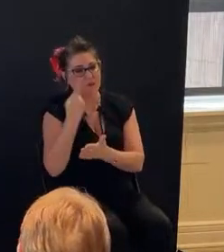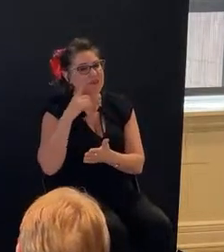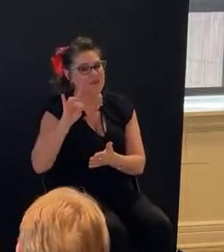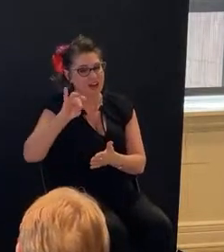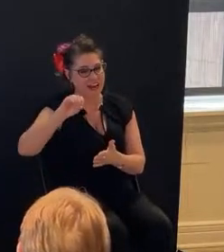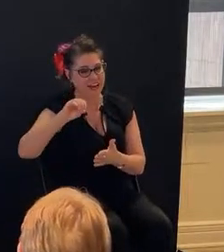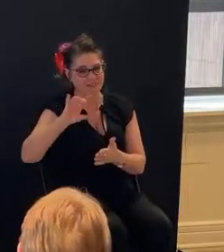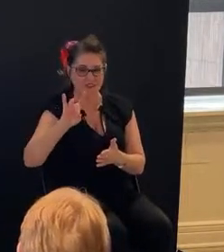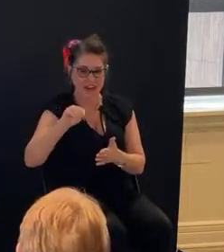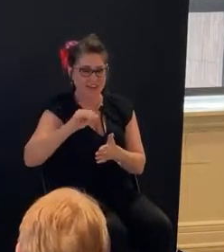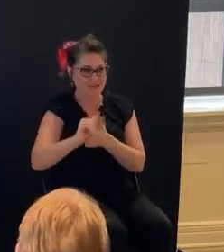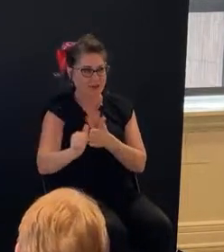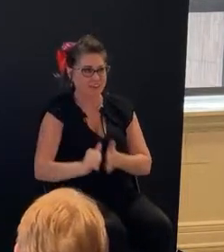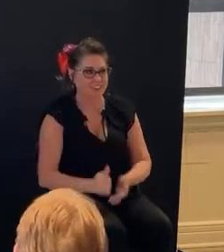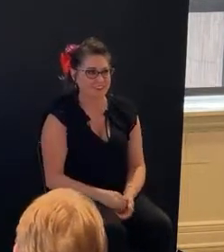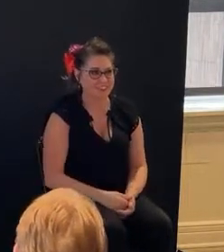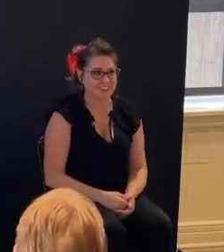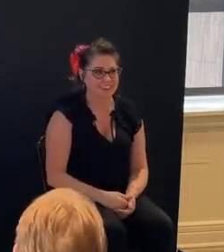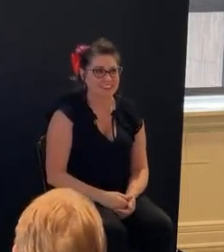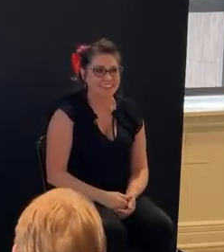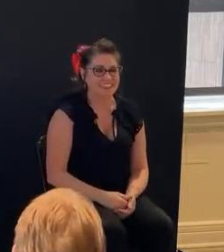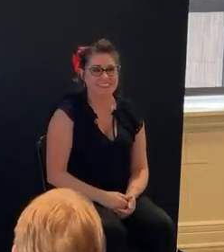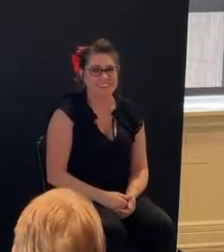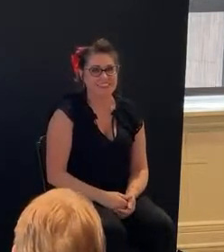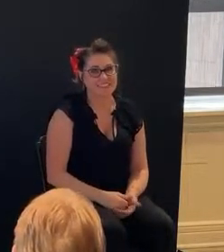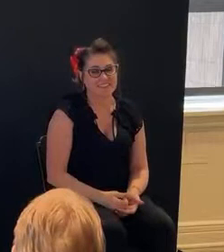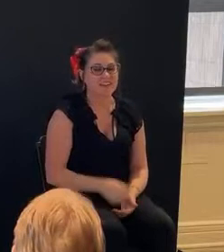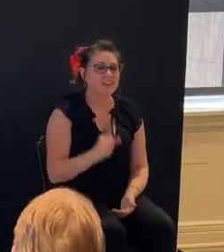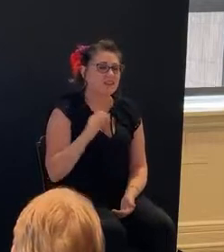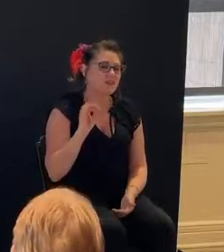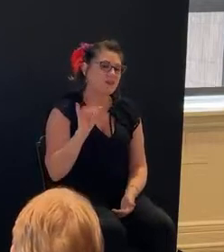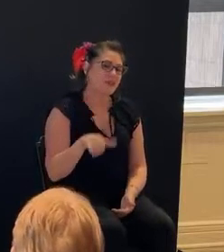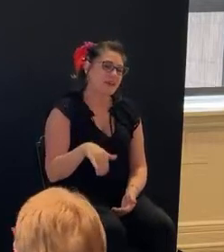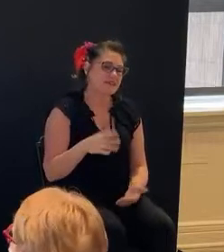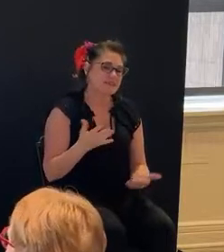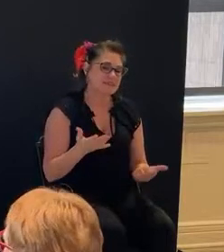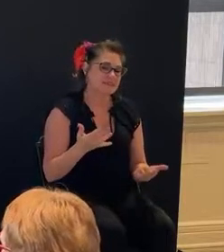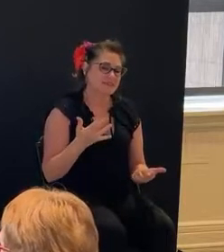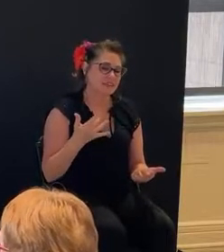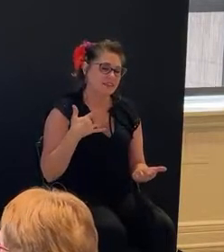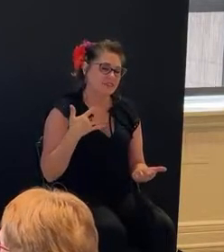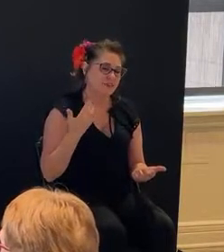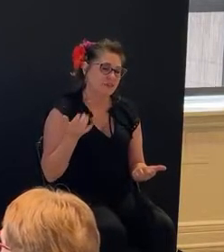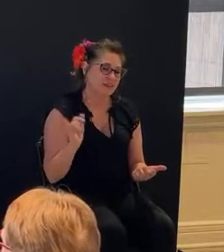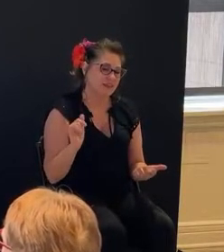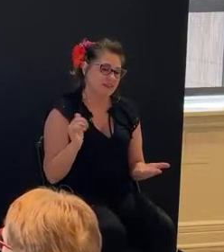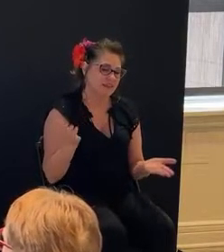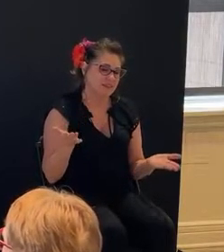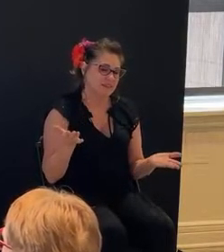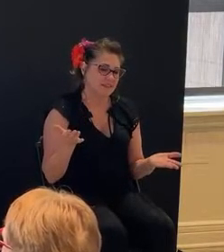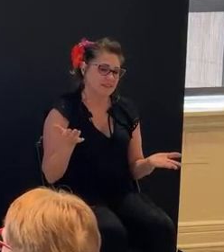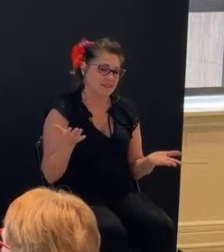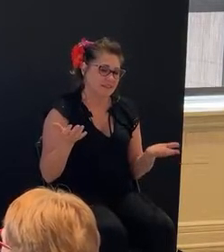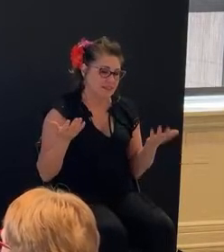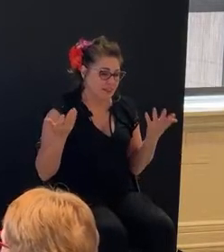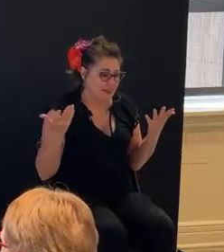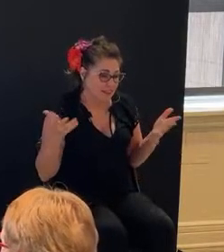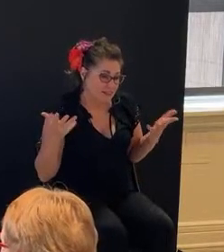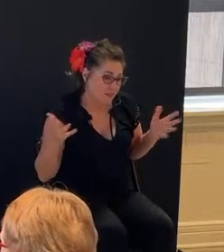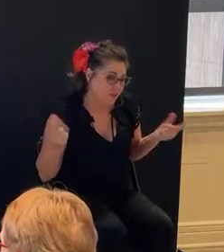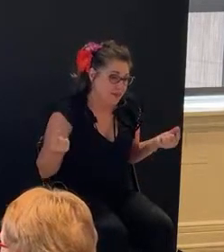So that's kind of, you know, and I feel like that, you know, that's all I can do is